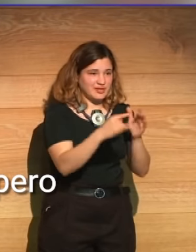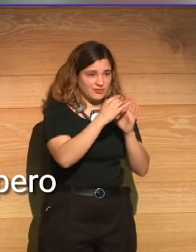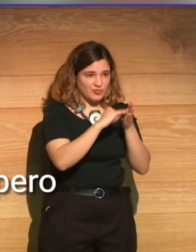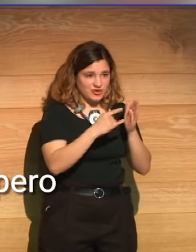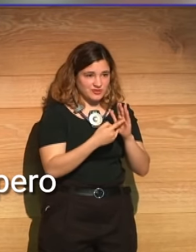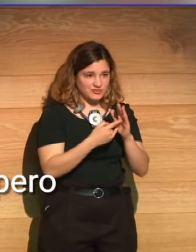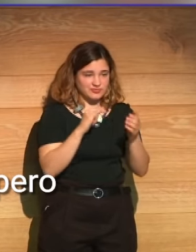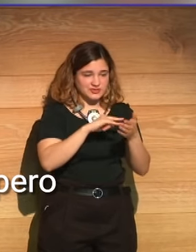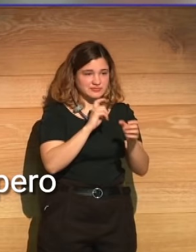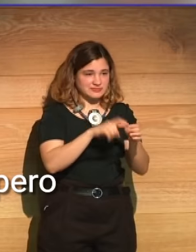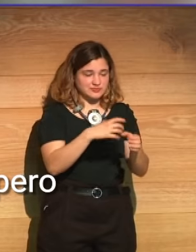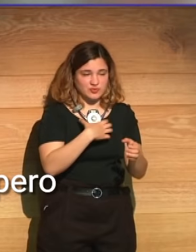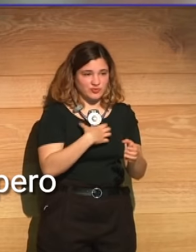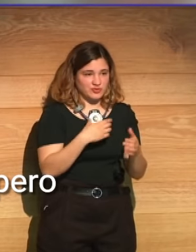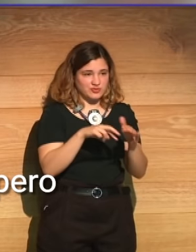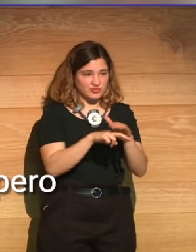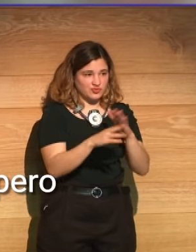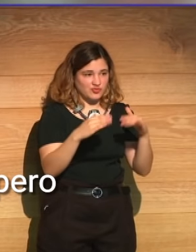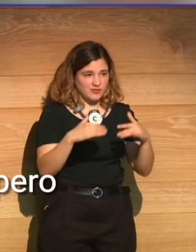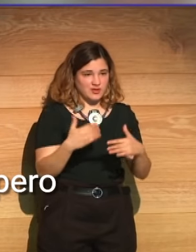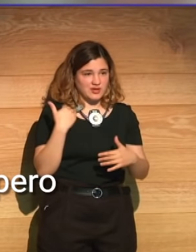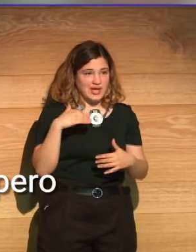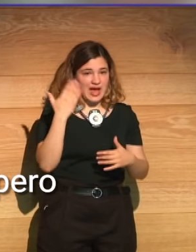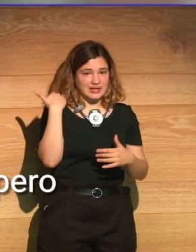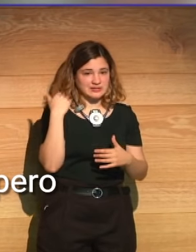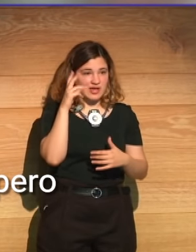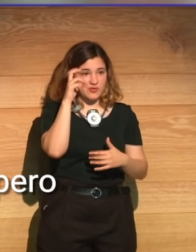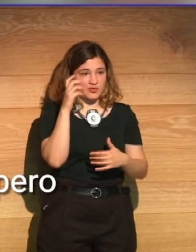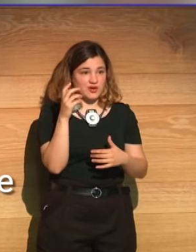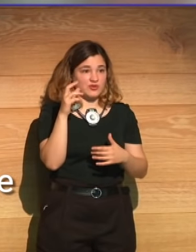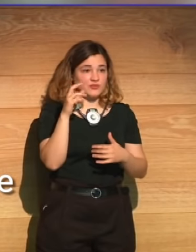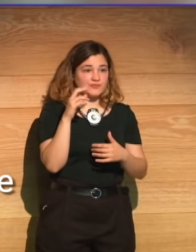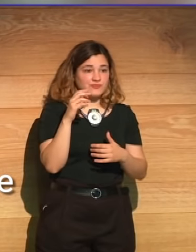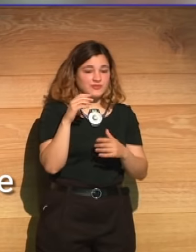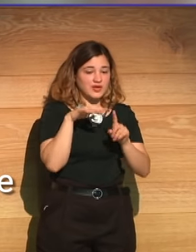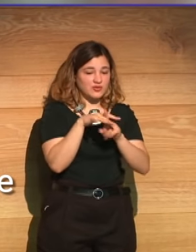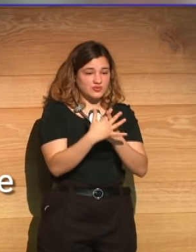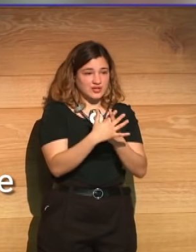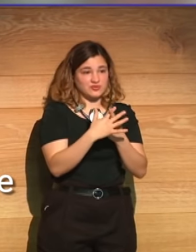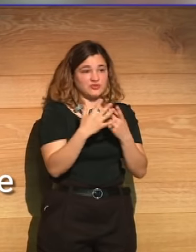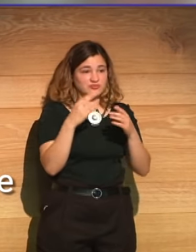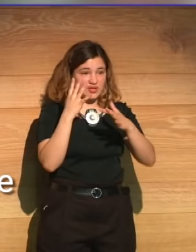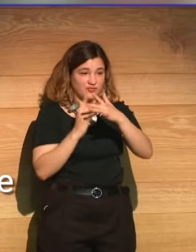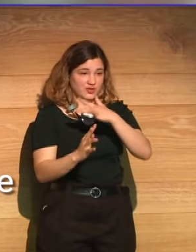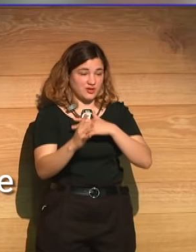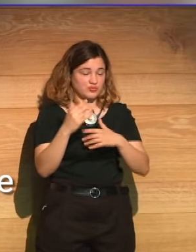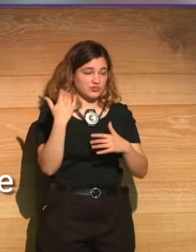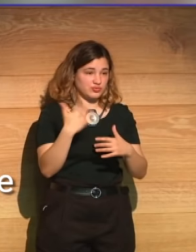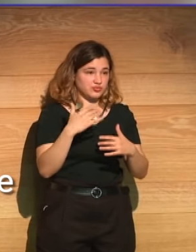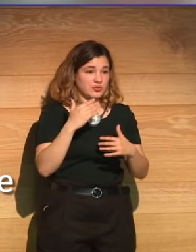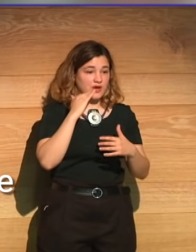this from UNESCO as well, but it was even more acute within the refugee context. And especially for the host communities who